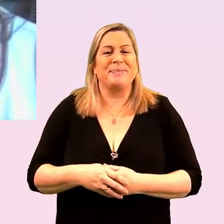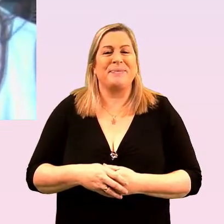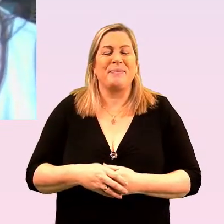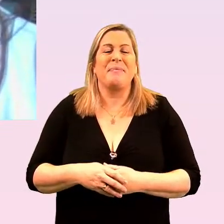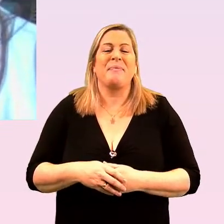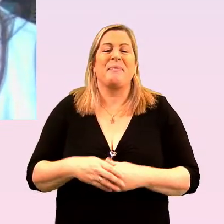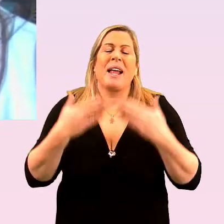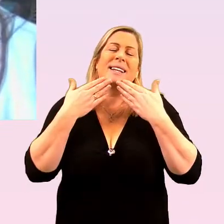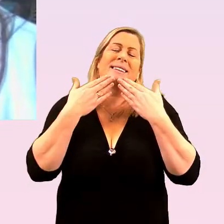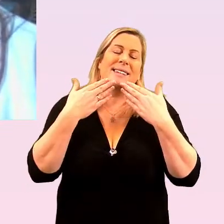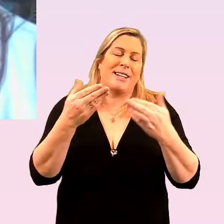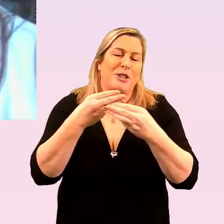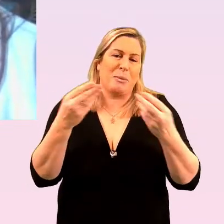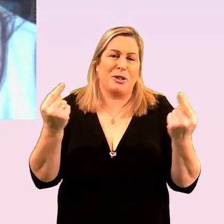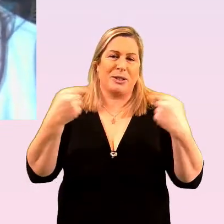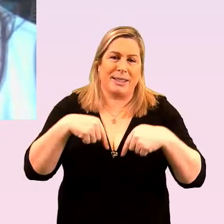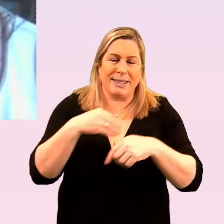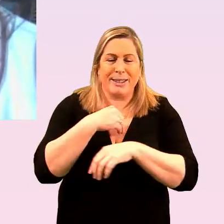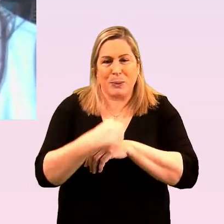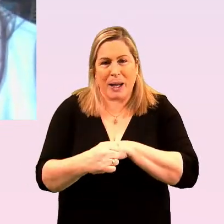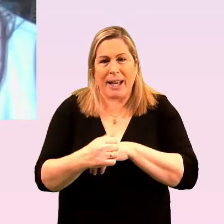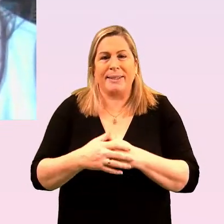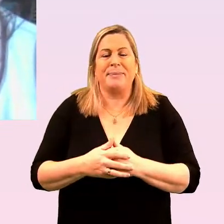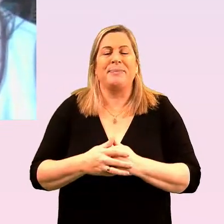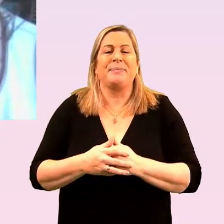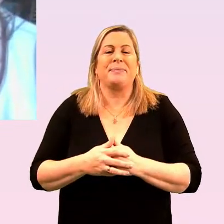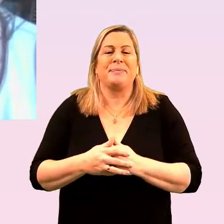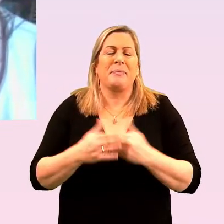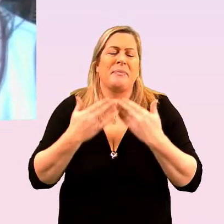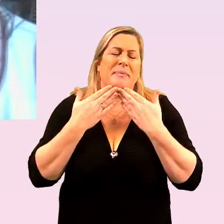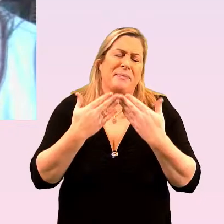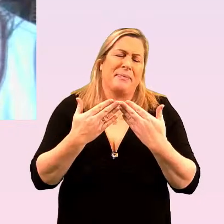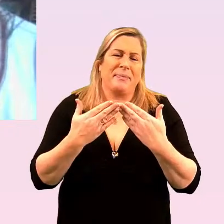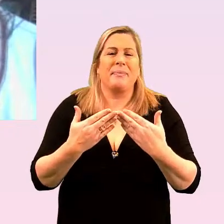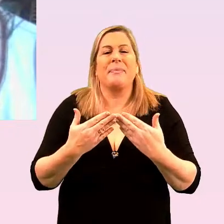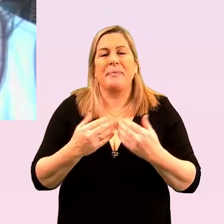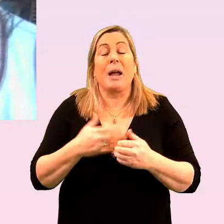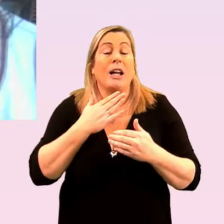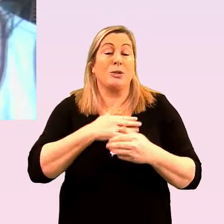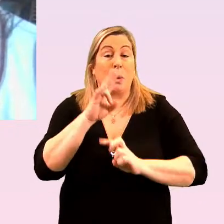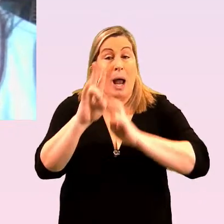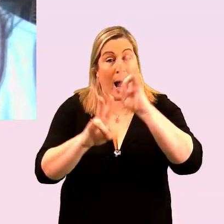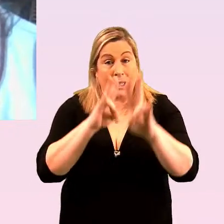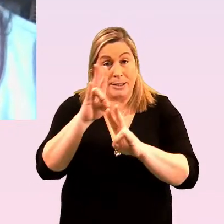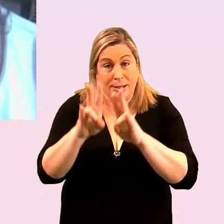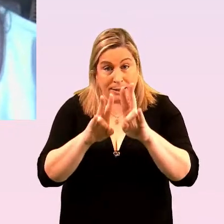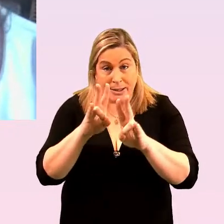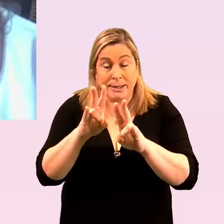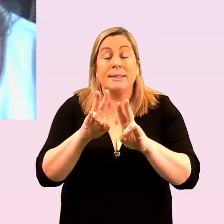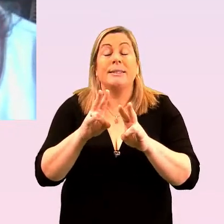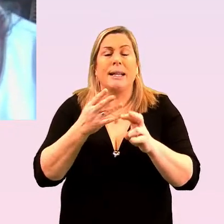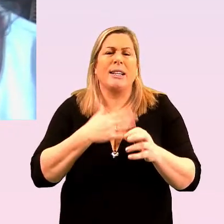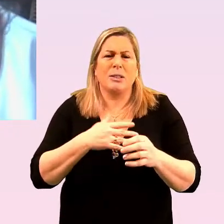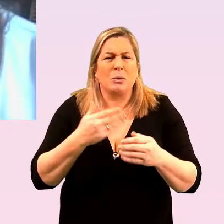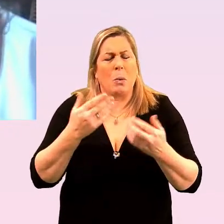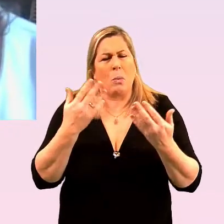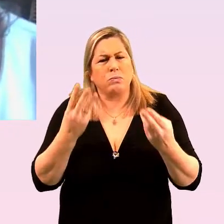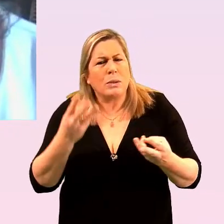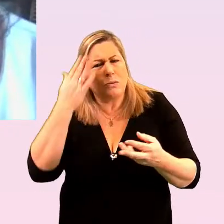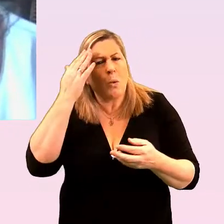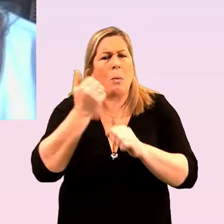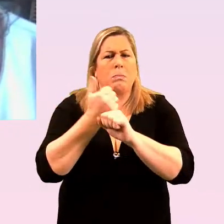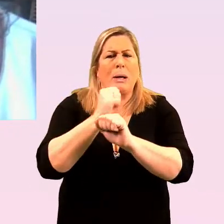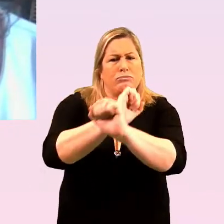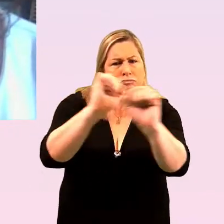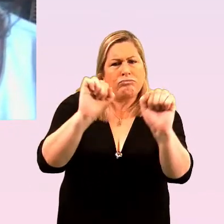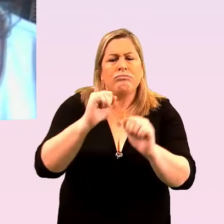Thank you so much for joining us today. Thank you so much. Guys, I just want to ask you some questions. I just want to get a bit of a basis on your background